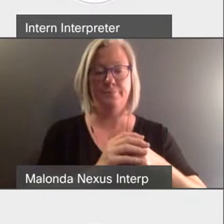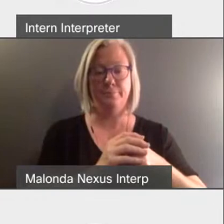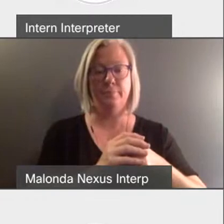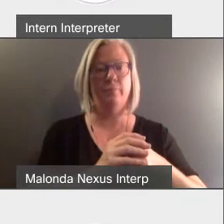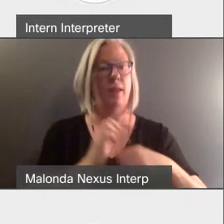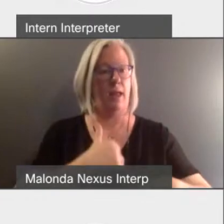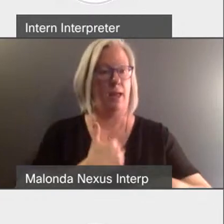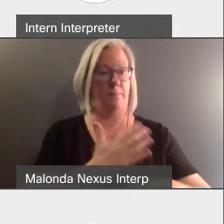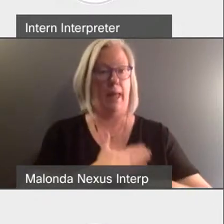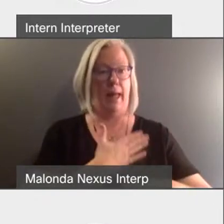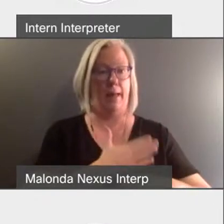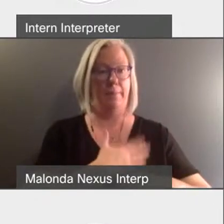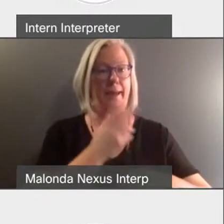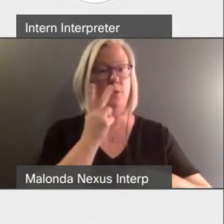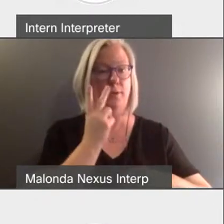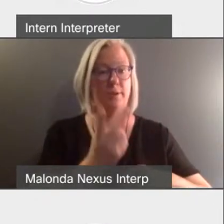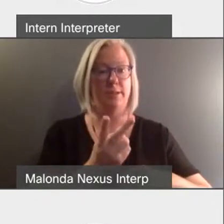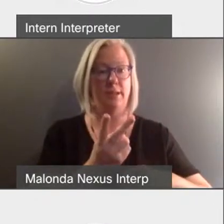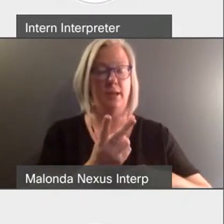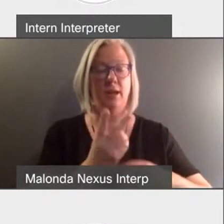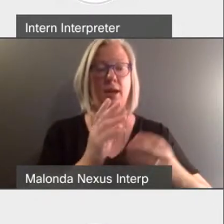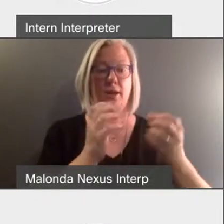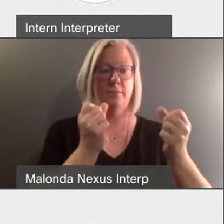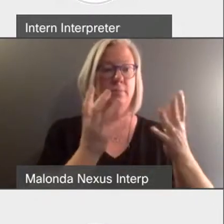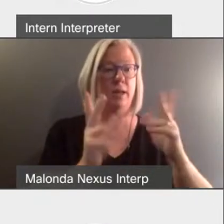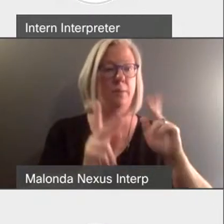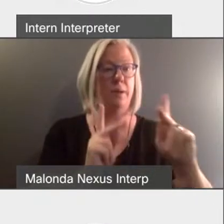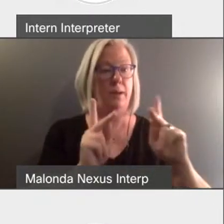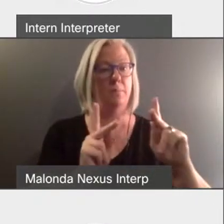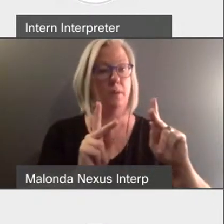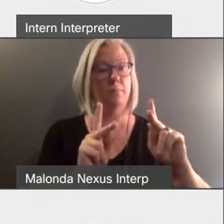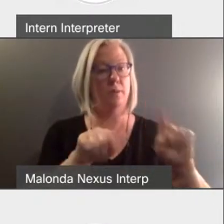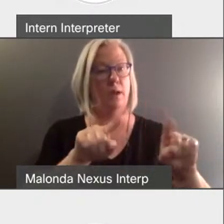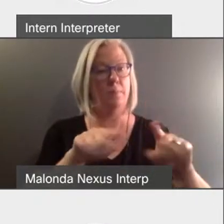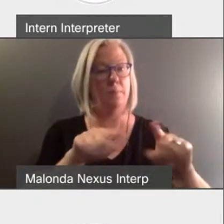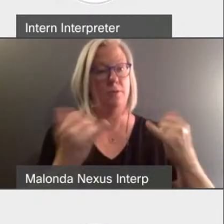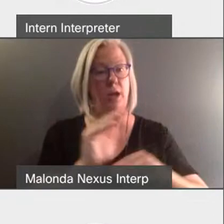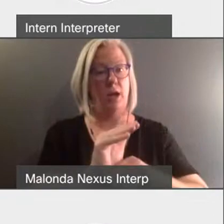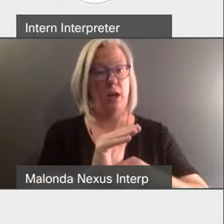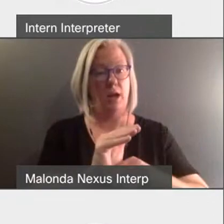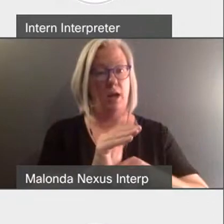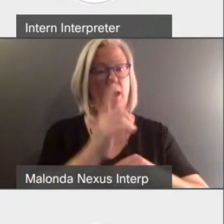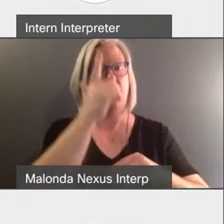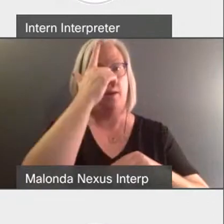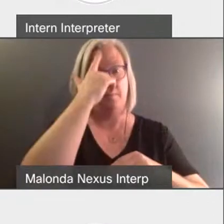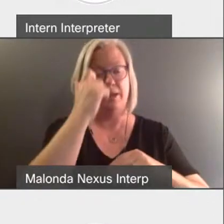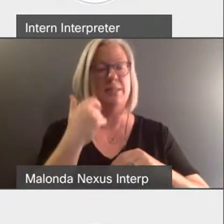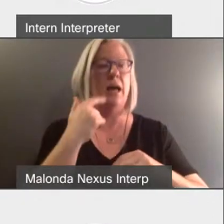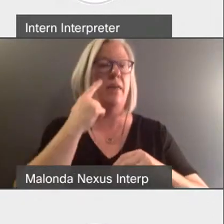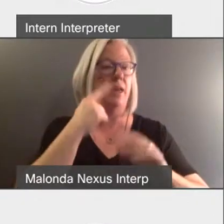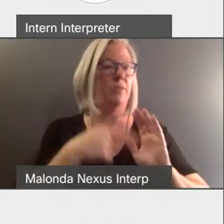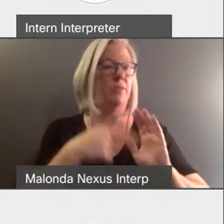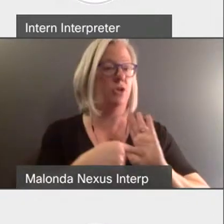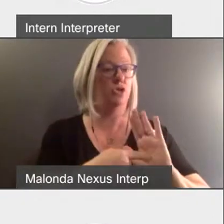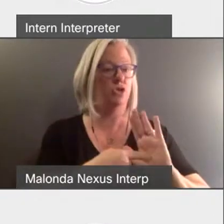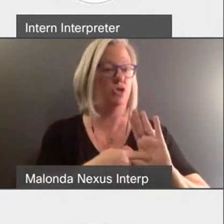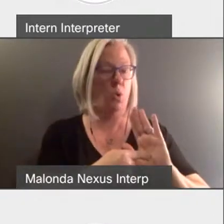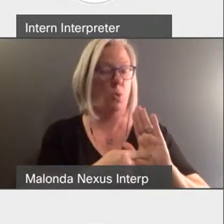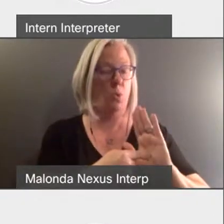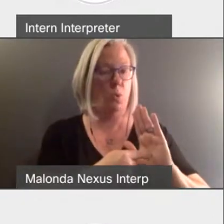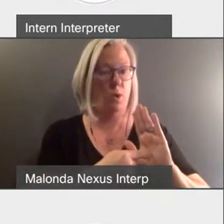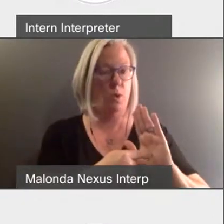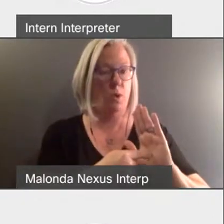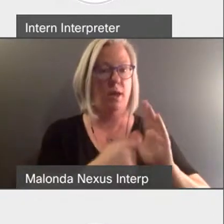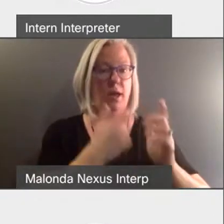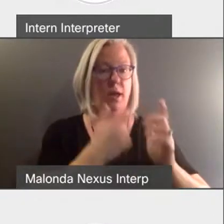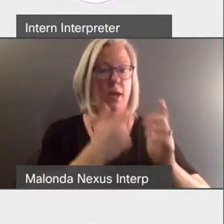I'm happy to see a number of people that are out tonight because I think this shows the interest